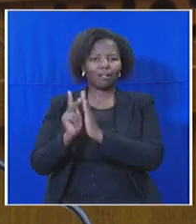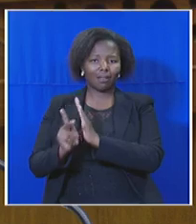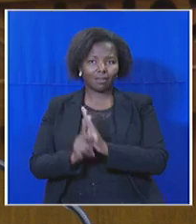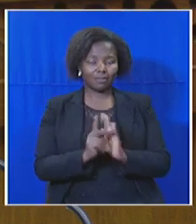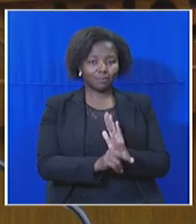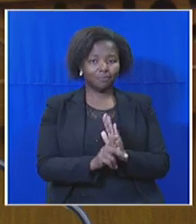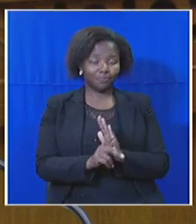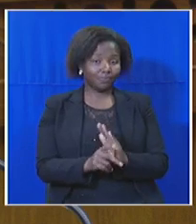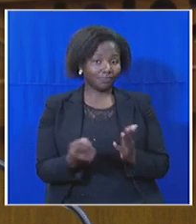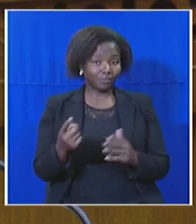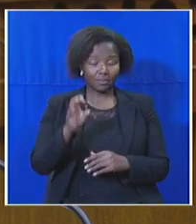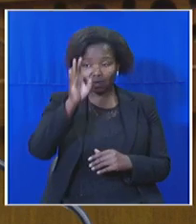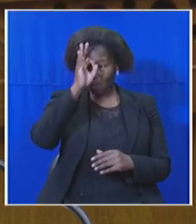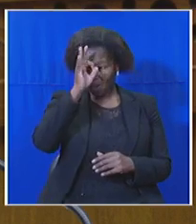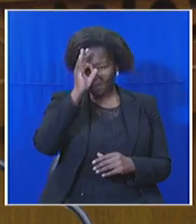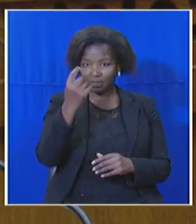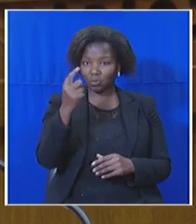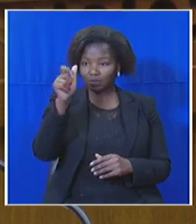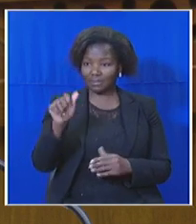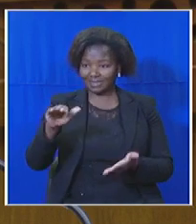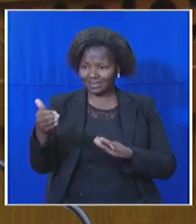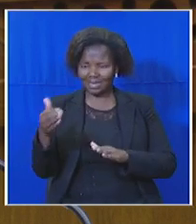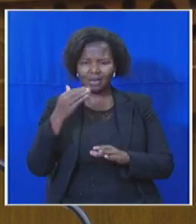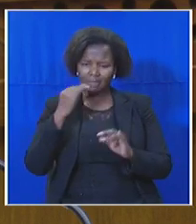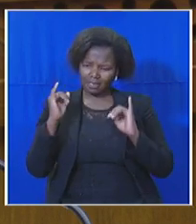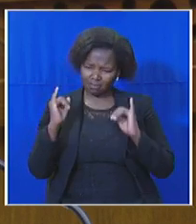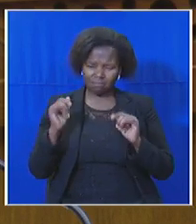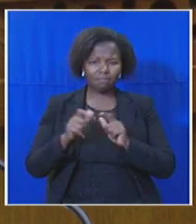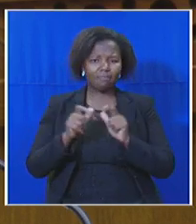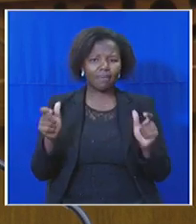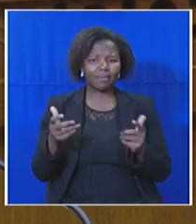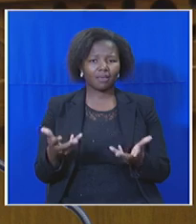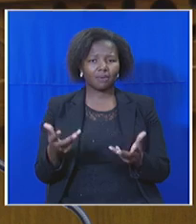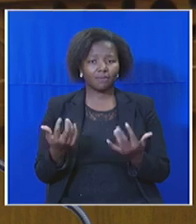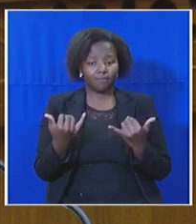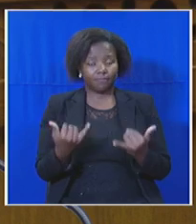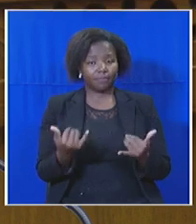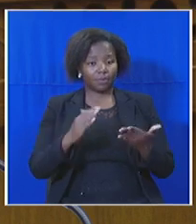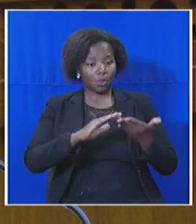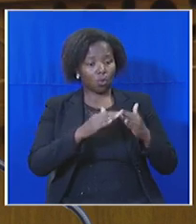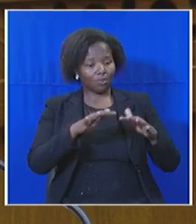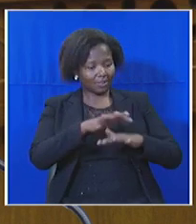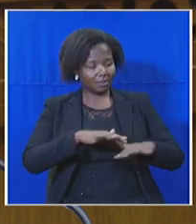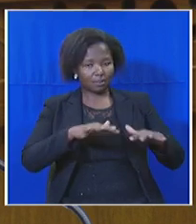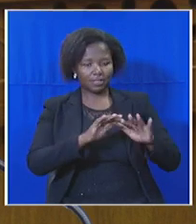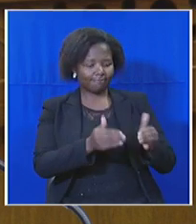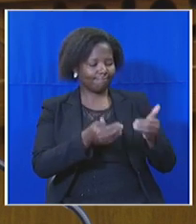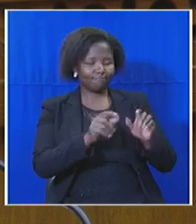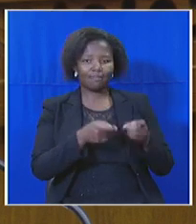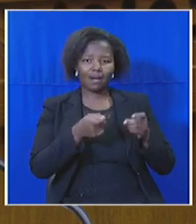of the police service is one too many. It deprives society of its capacity to protect and defend